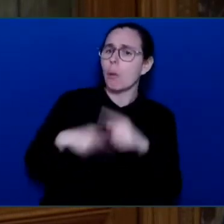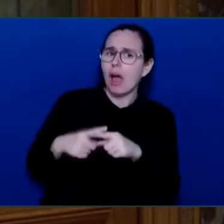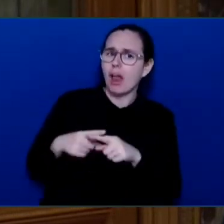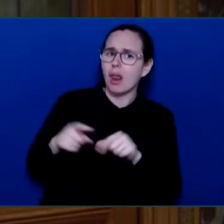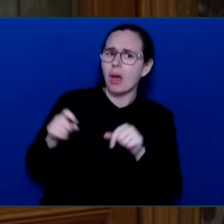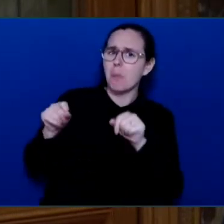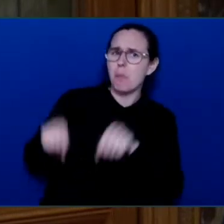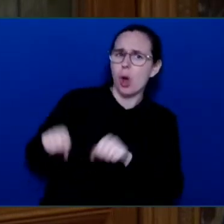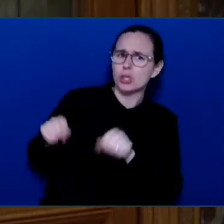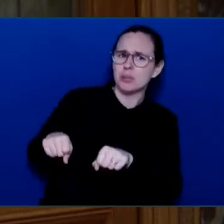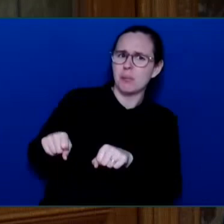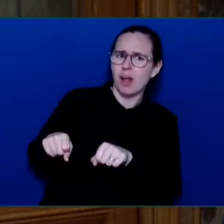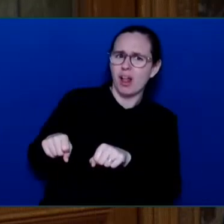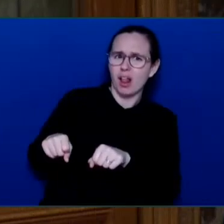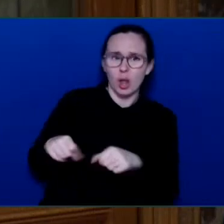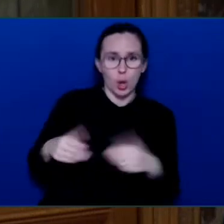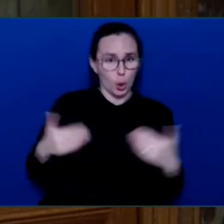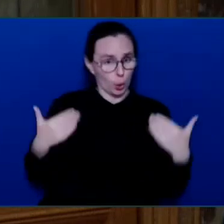minister? Honestly,